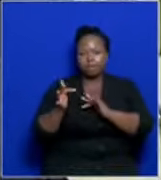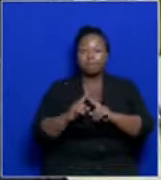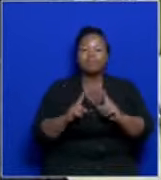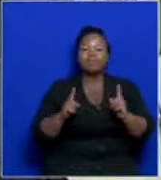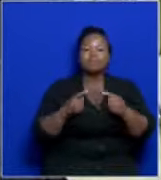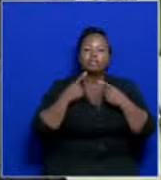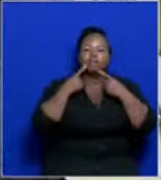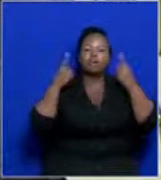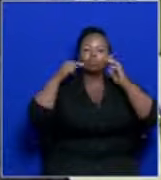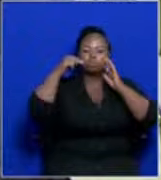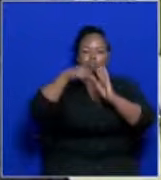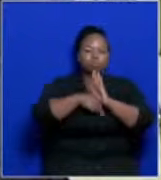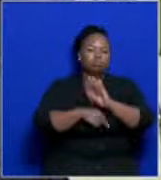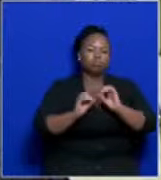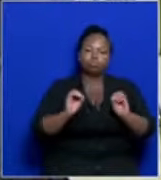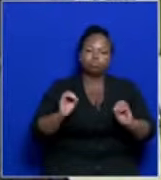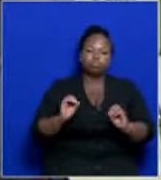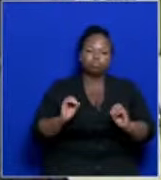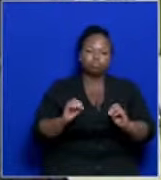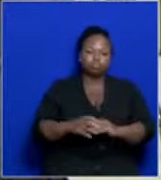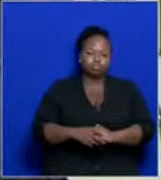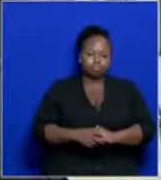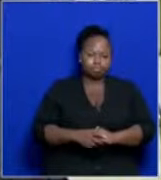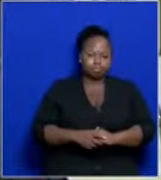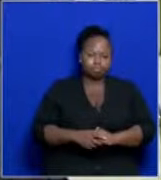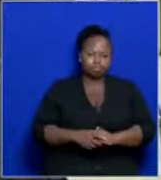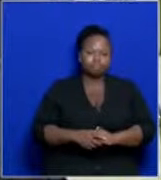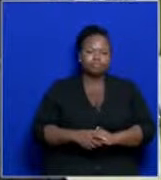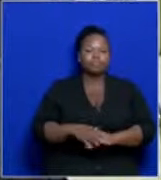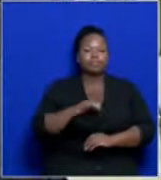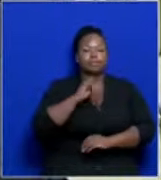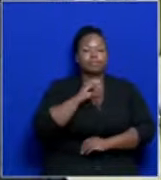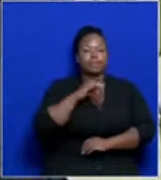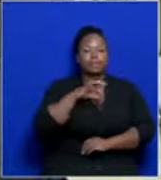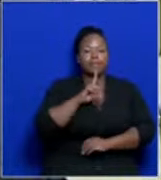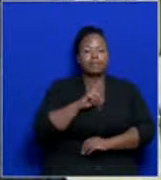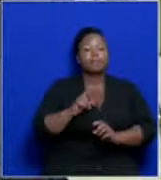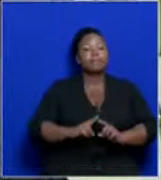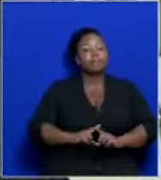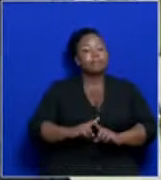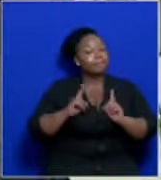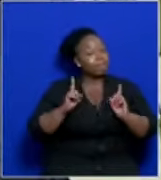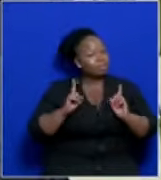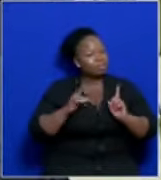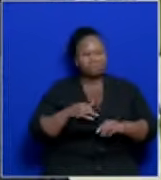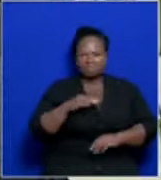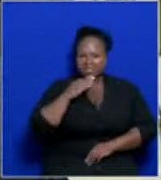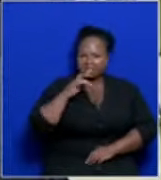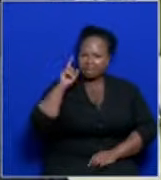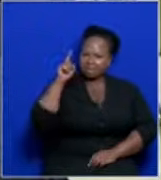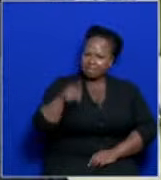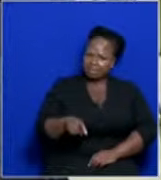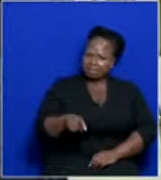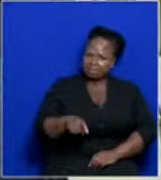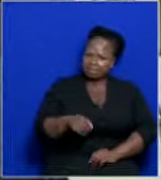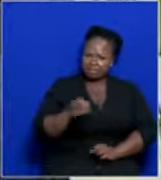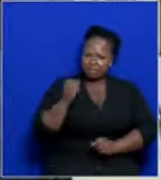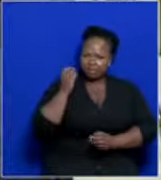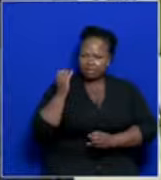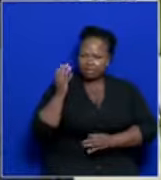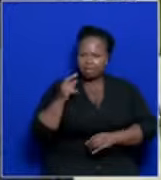the investigation. IPID is, however, not obliged to give feedback to the